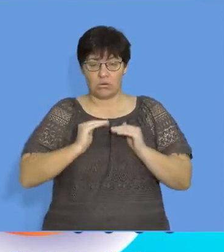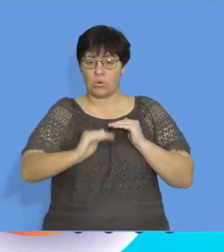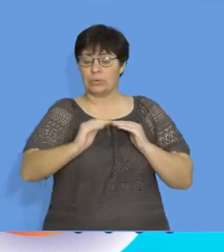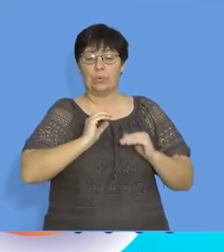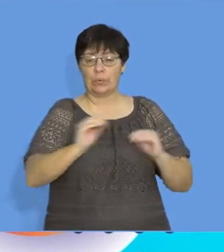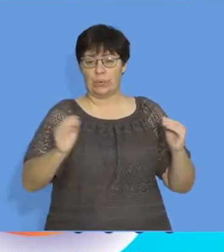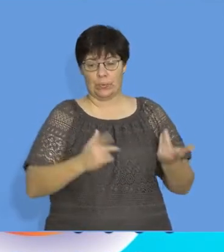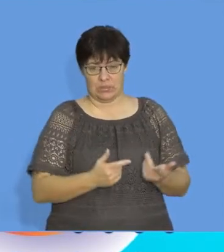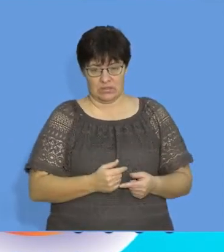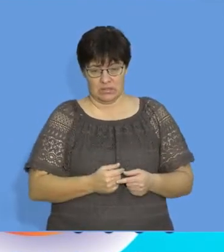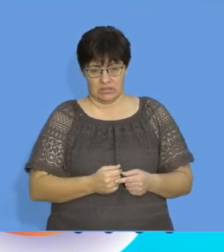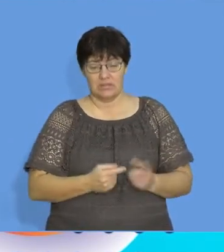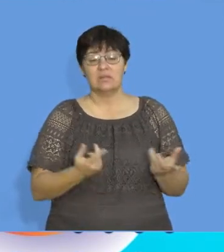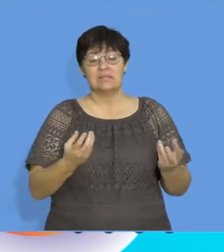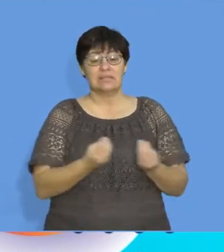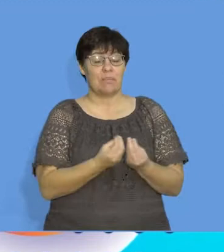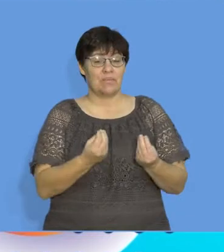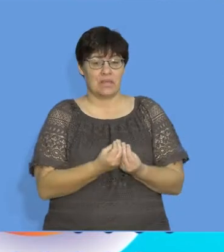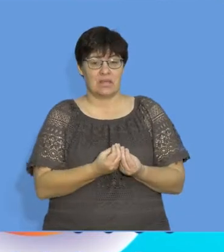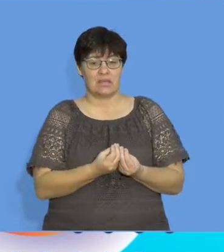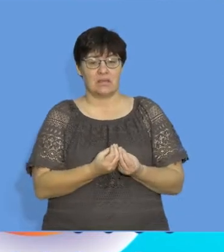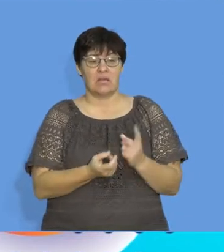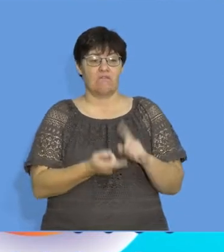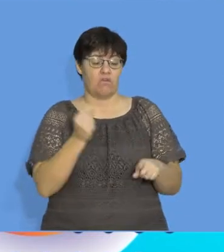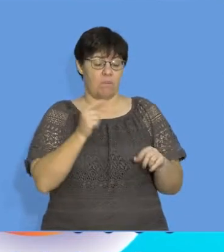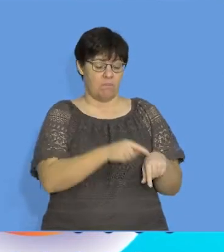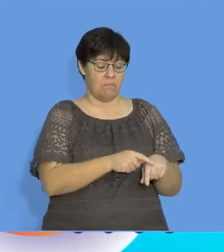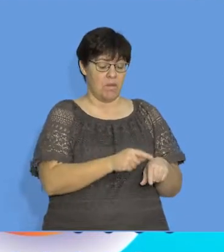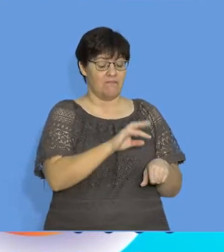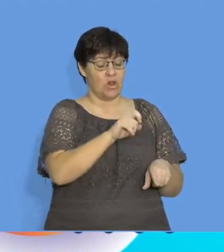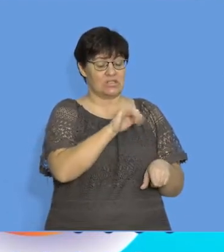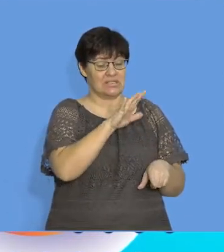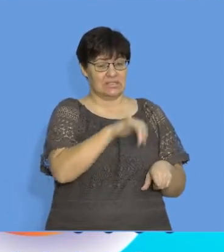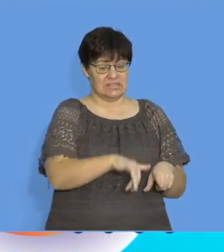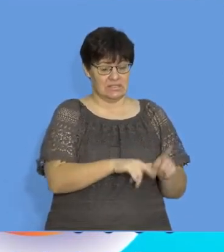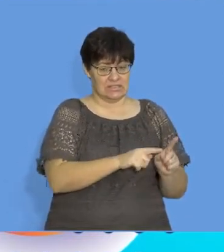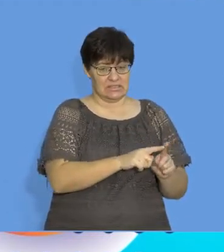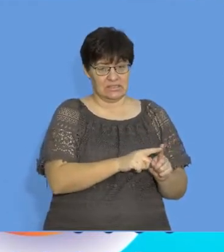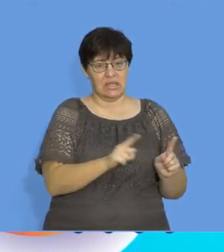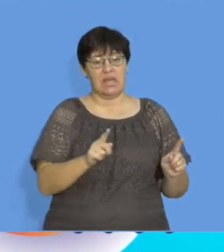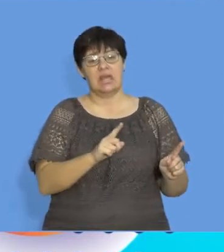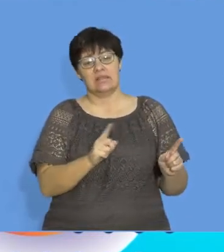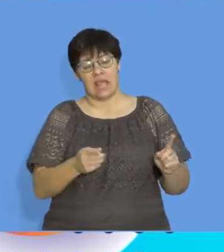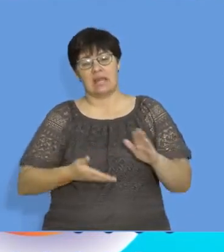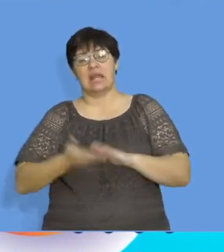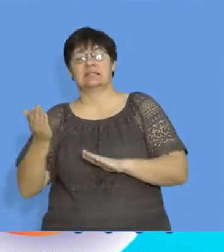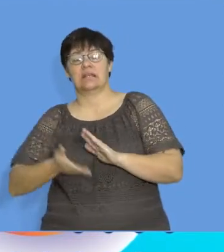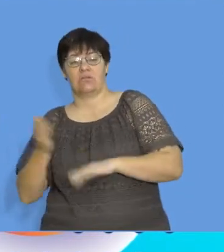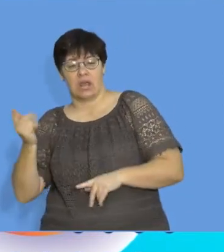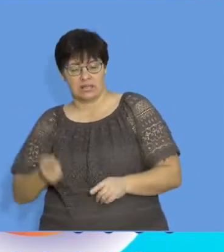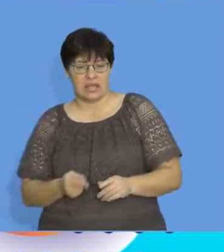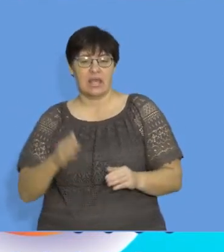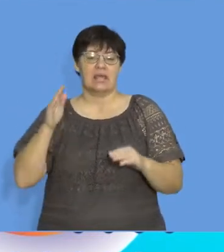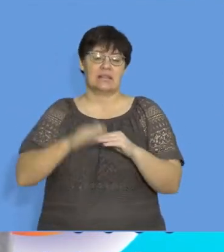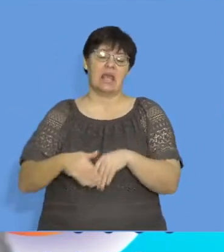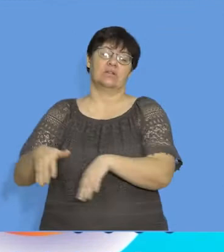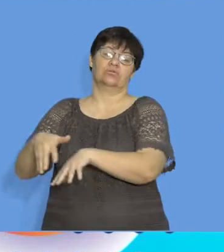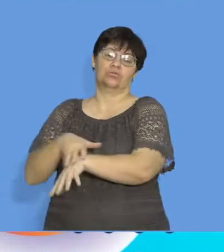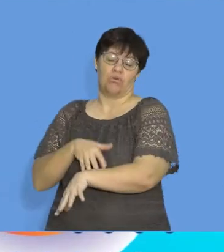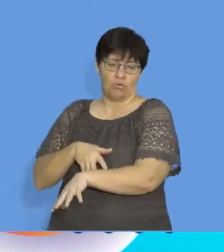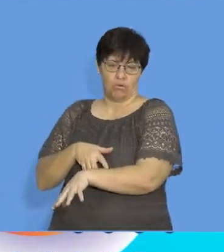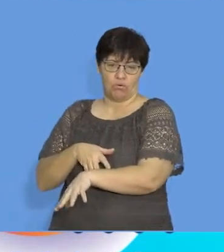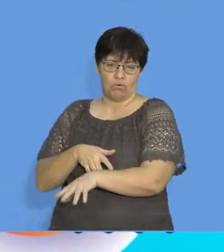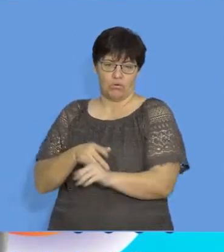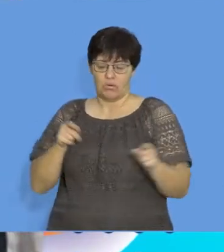have a situation where they tell you an object moves at a certain velocity, then it accelerates, then it gets